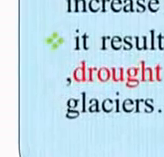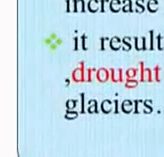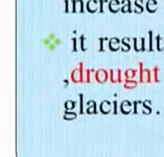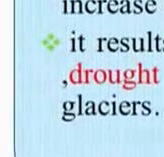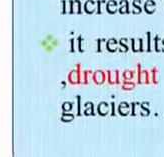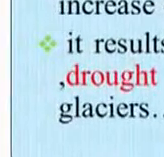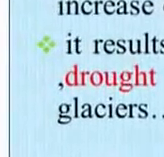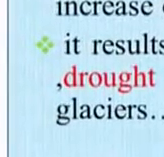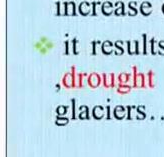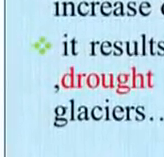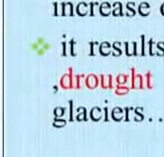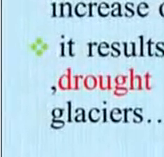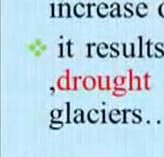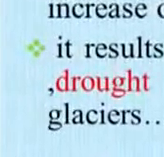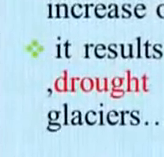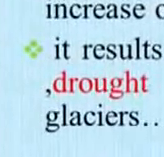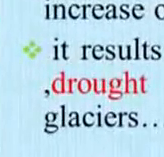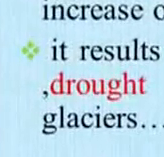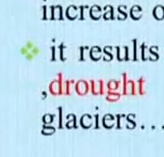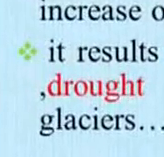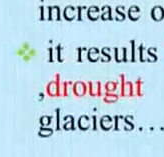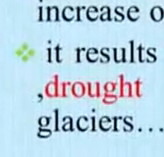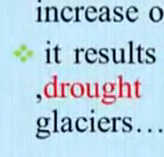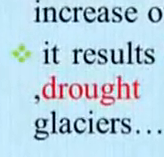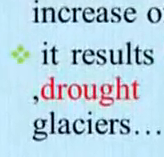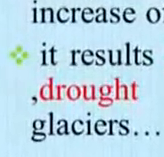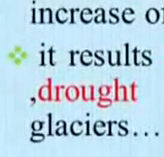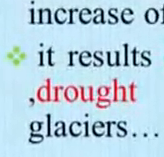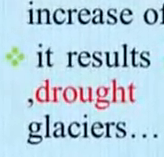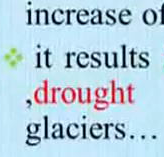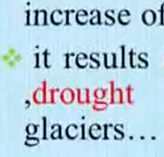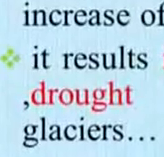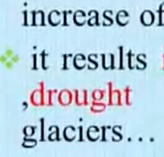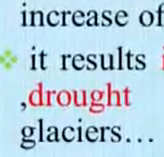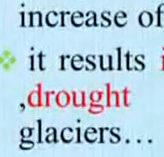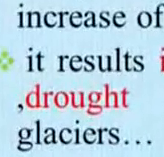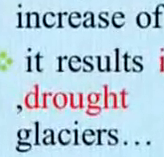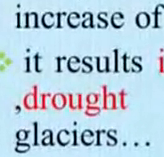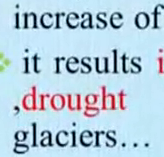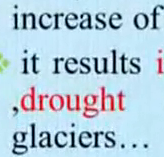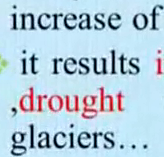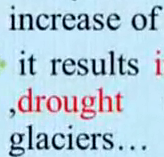long-range raising of average temperature of the Earth.